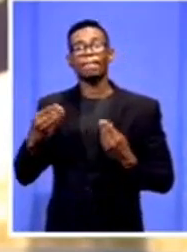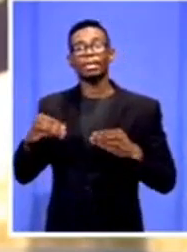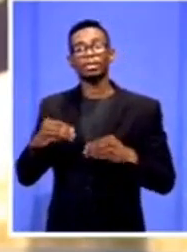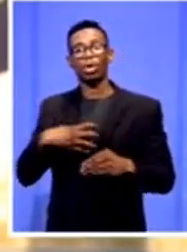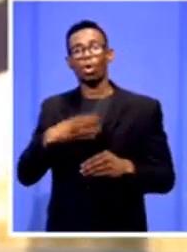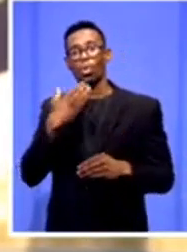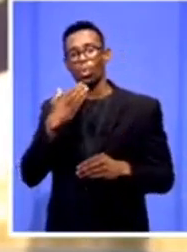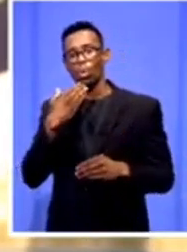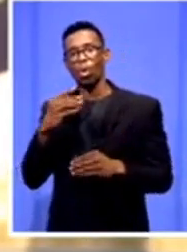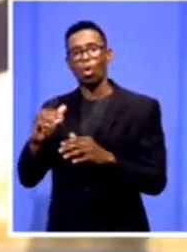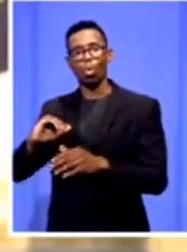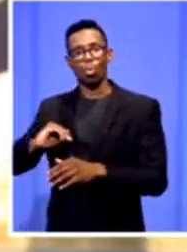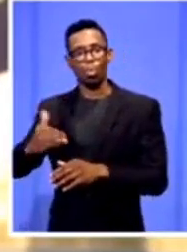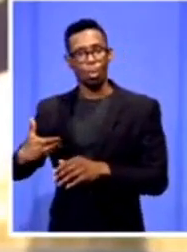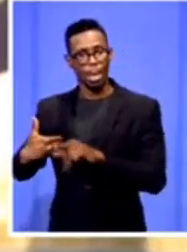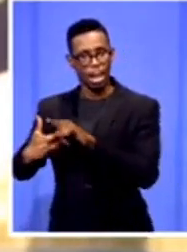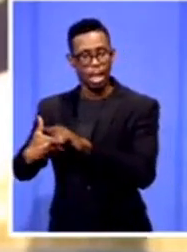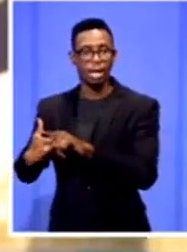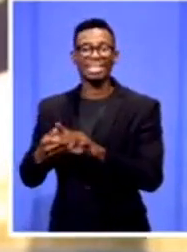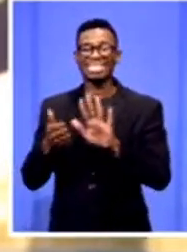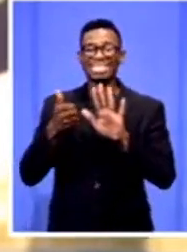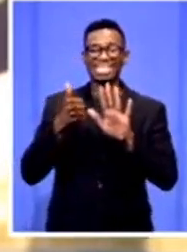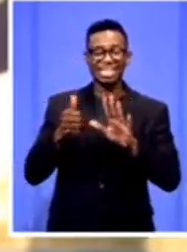youth owned.